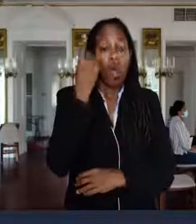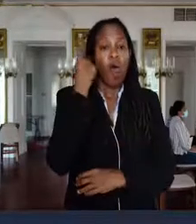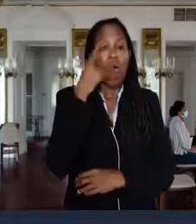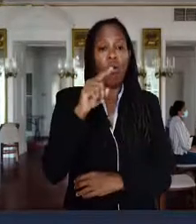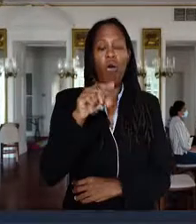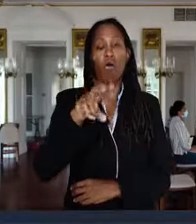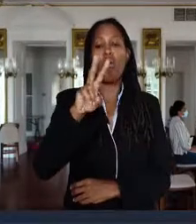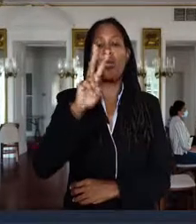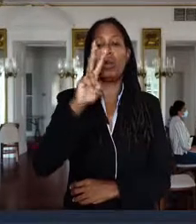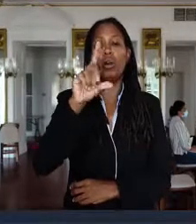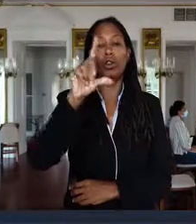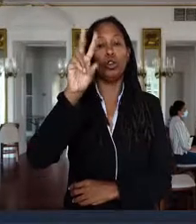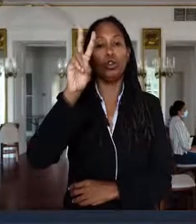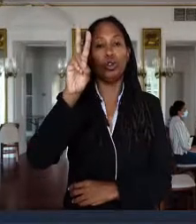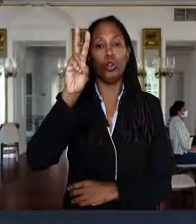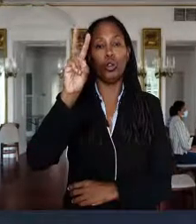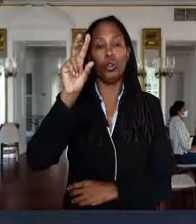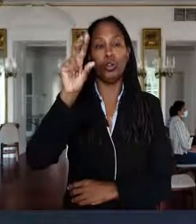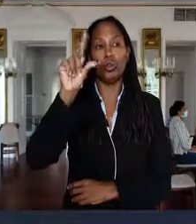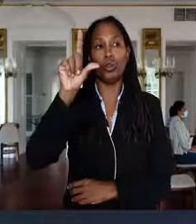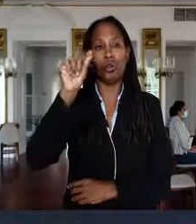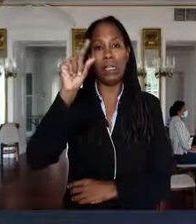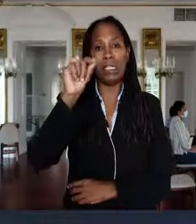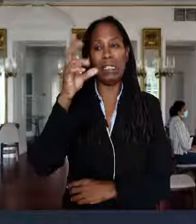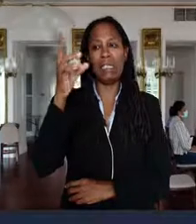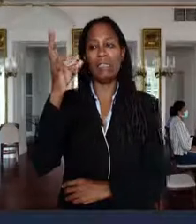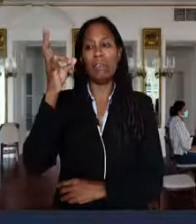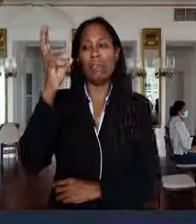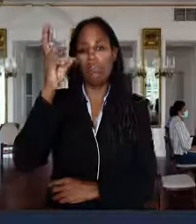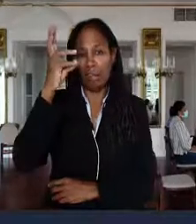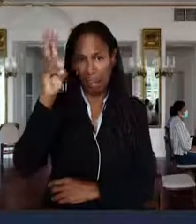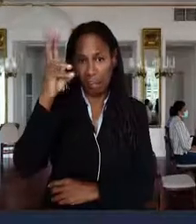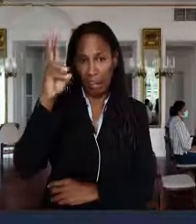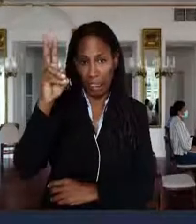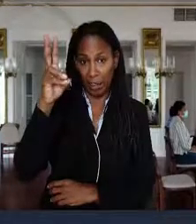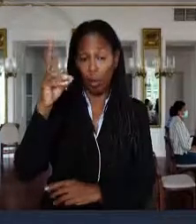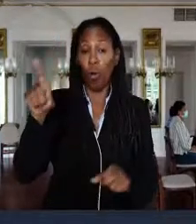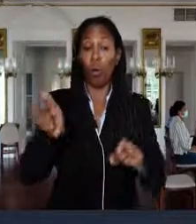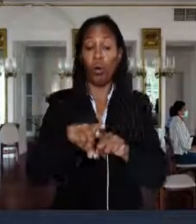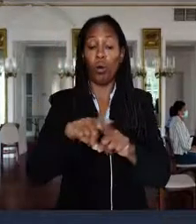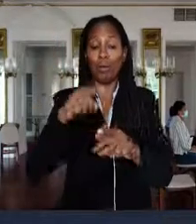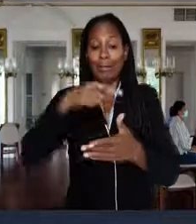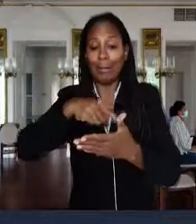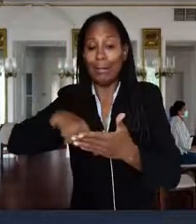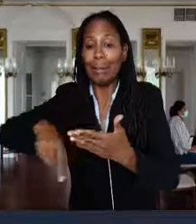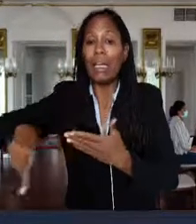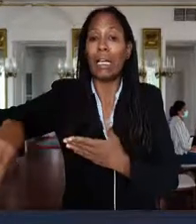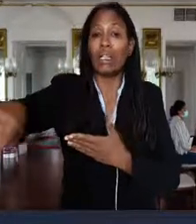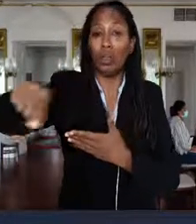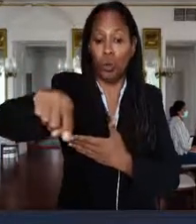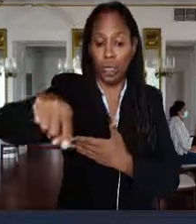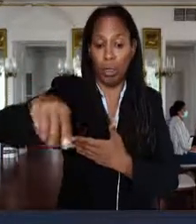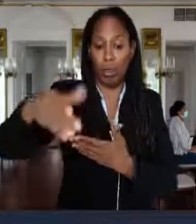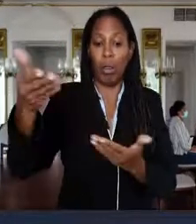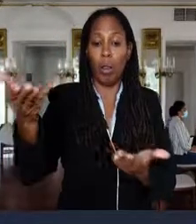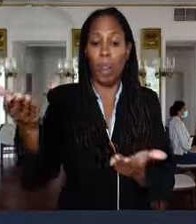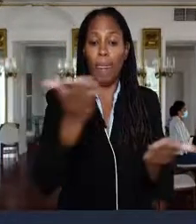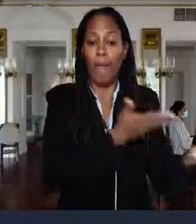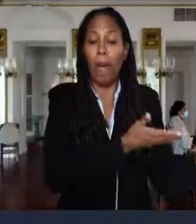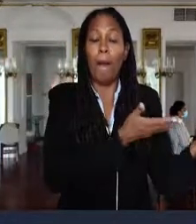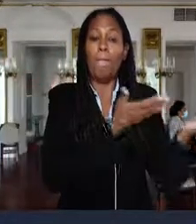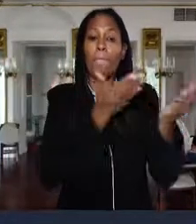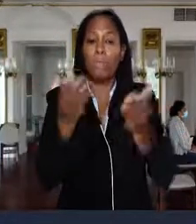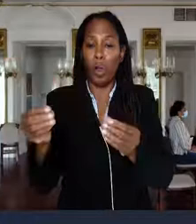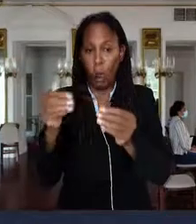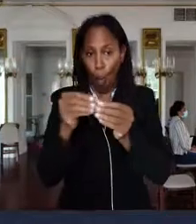to this $15 million this week, next week, we're also going to bring another $10 million again in